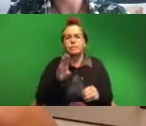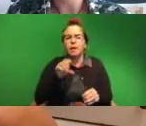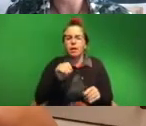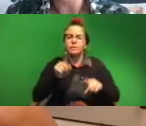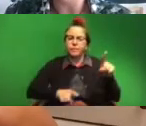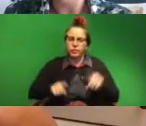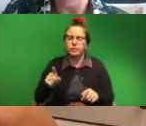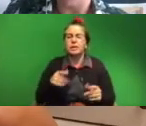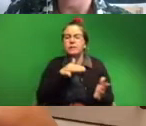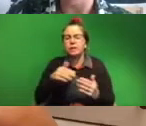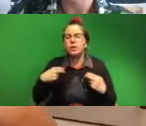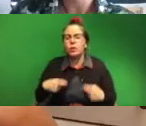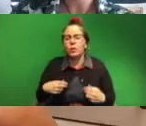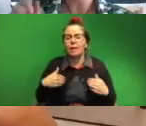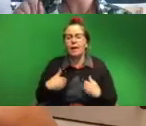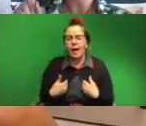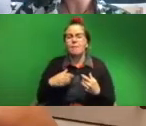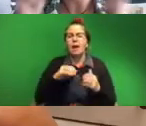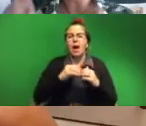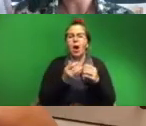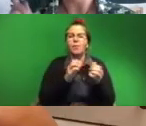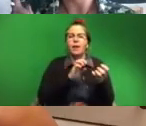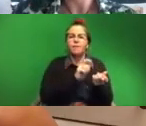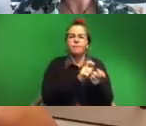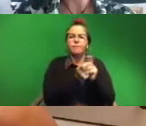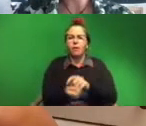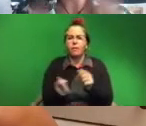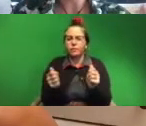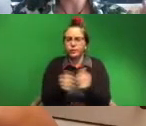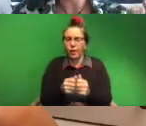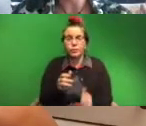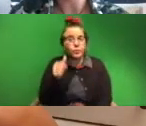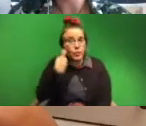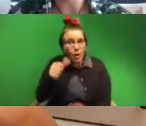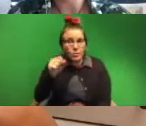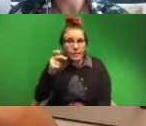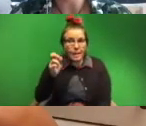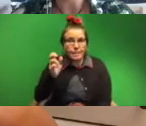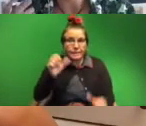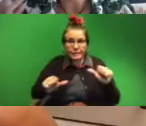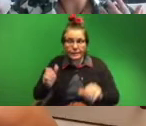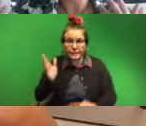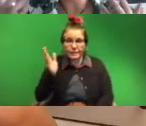studied human-animal coevolution. So tomorrow's Skype a Scientist Live is